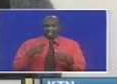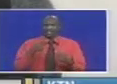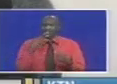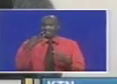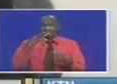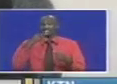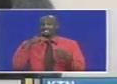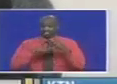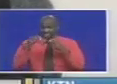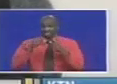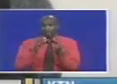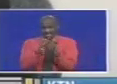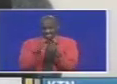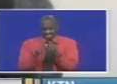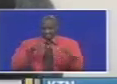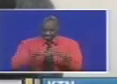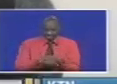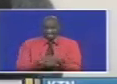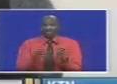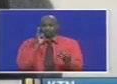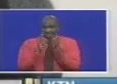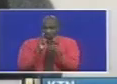26,360 bags of maize,